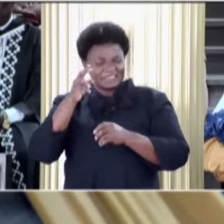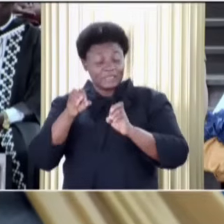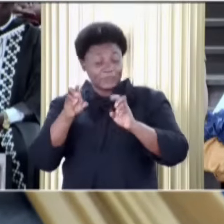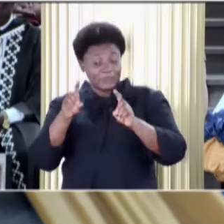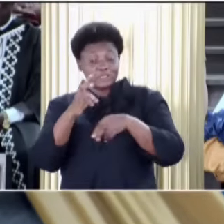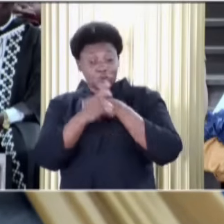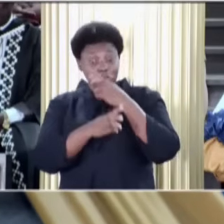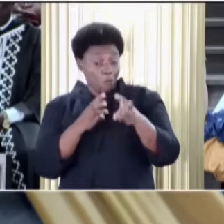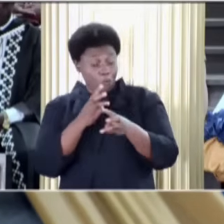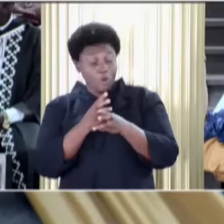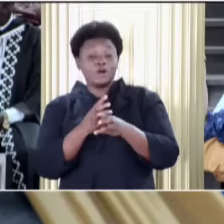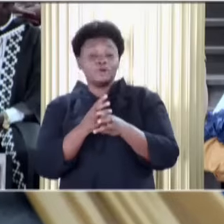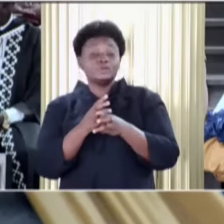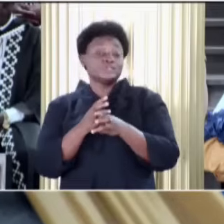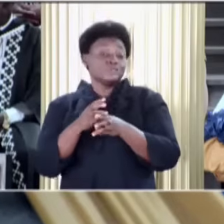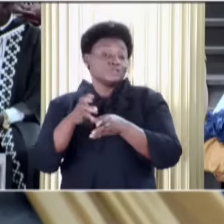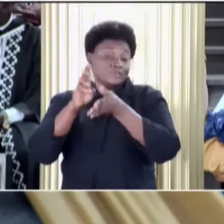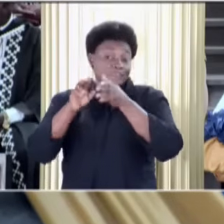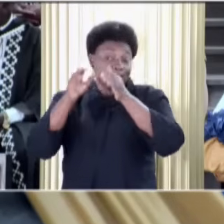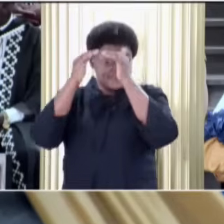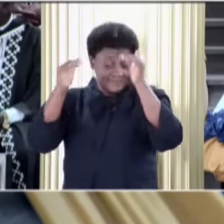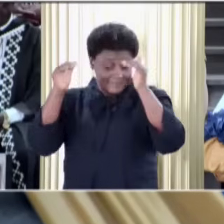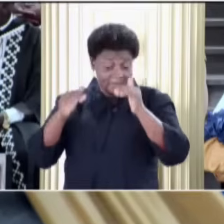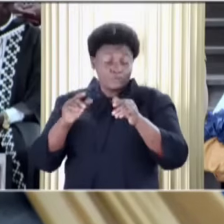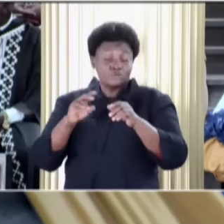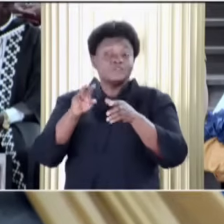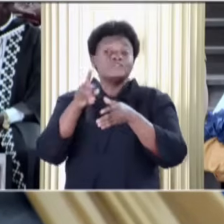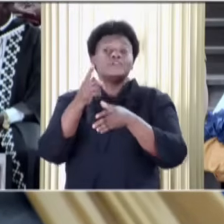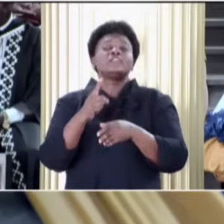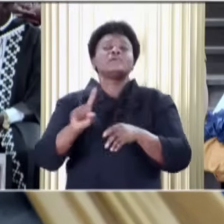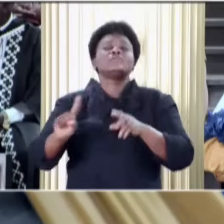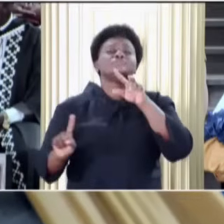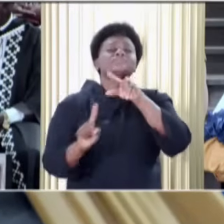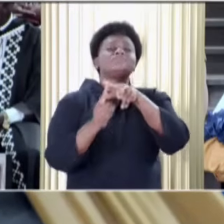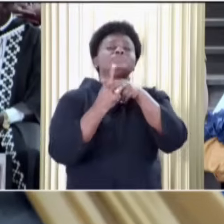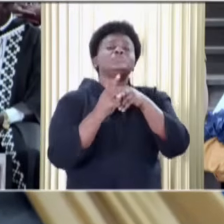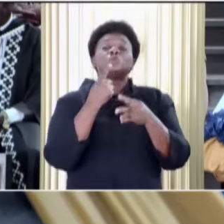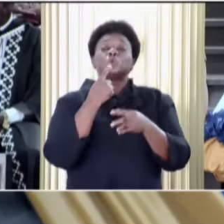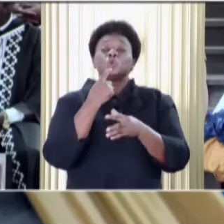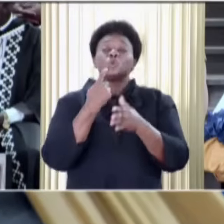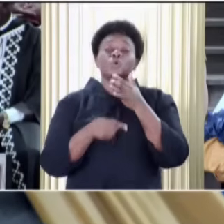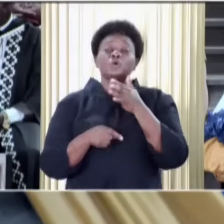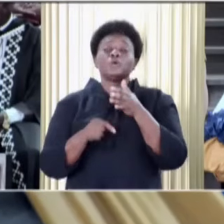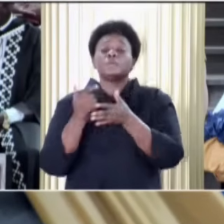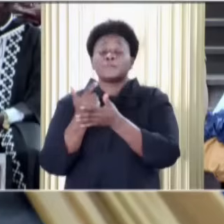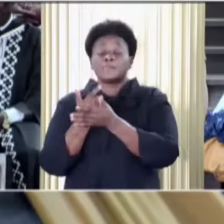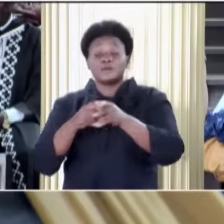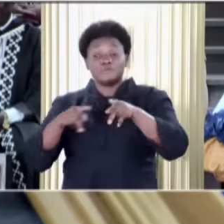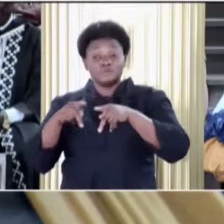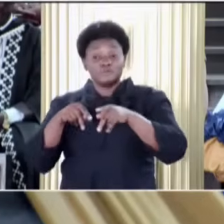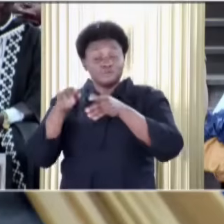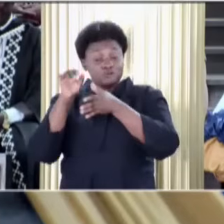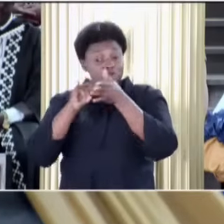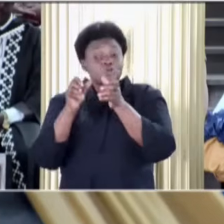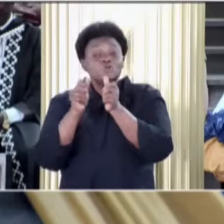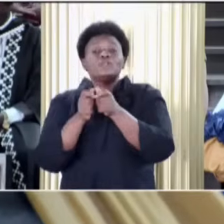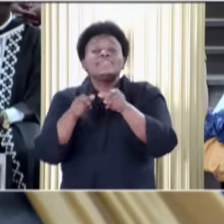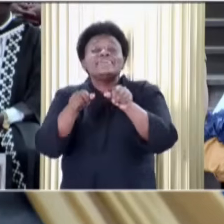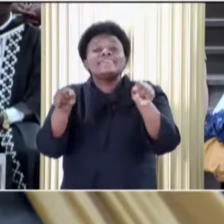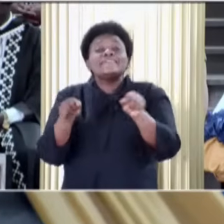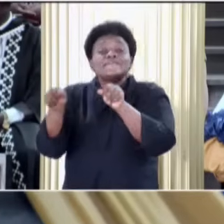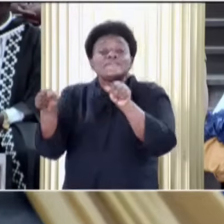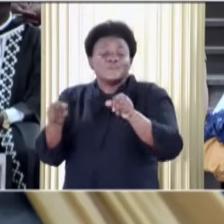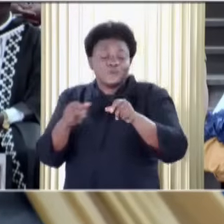University Rankings, the University of Ghana emerged as Ghana's top-performing institution in the key areas of